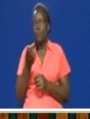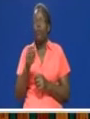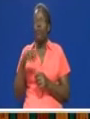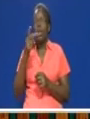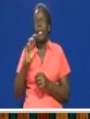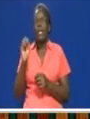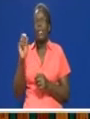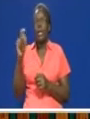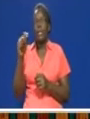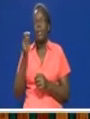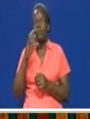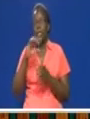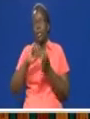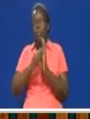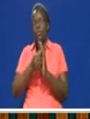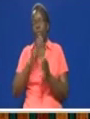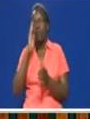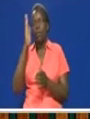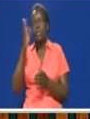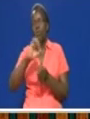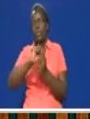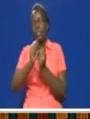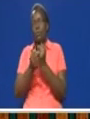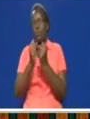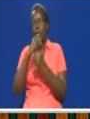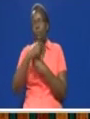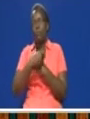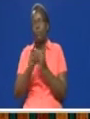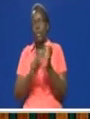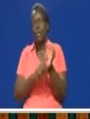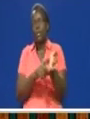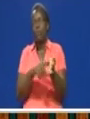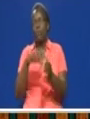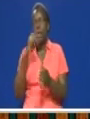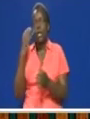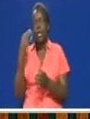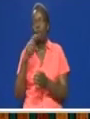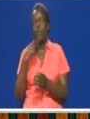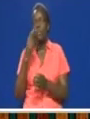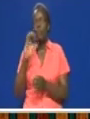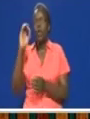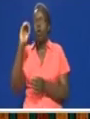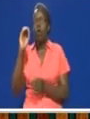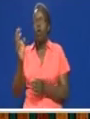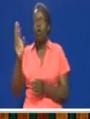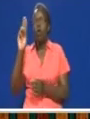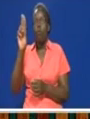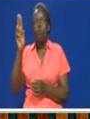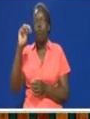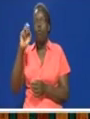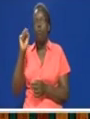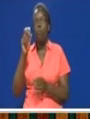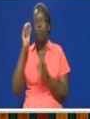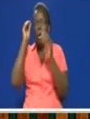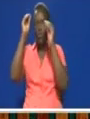we focus on the subject. For instance, if we say, Ouma taught the lesson, that